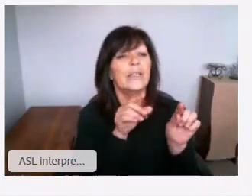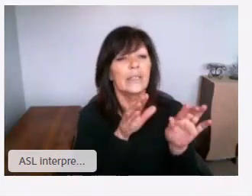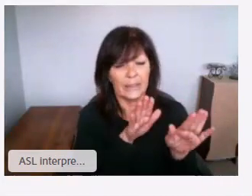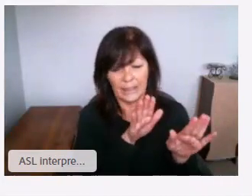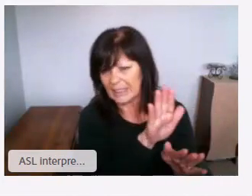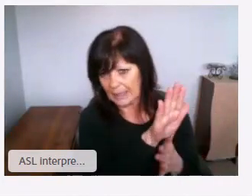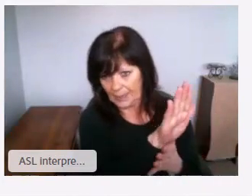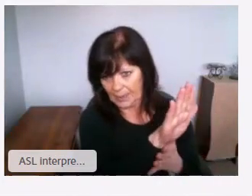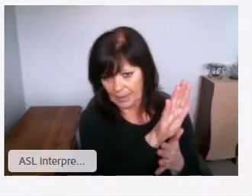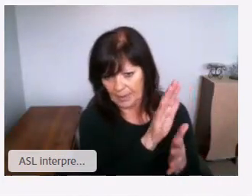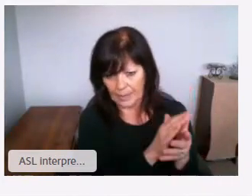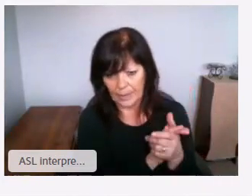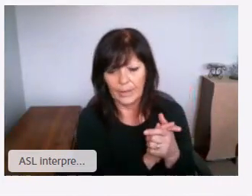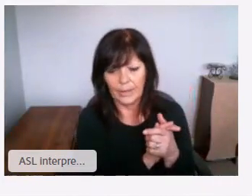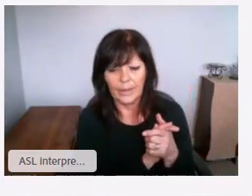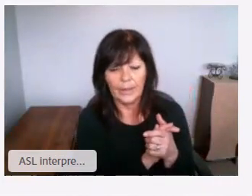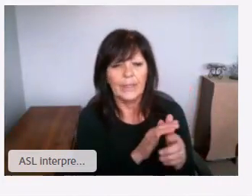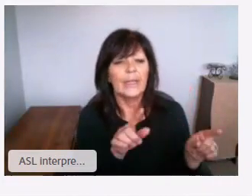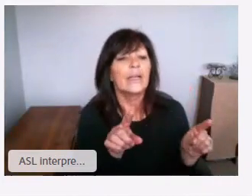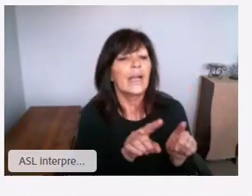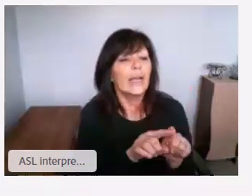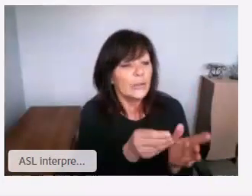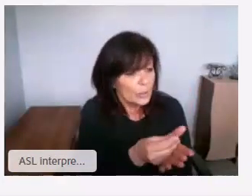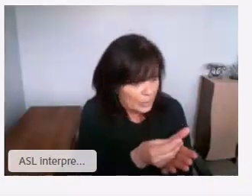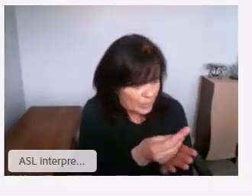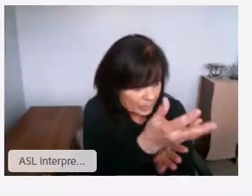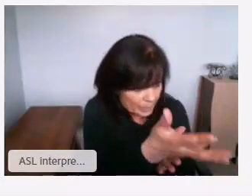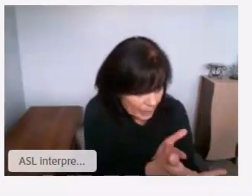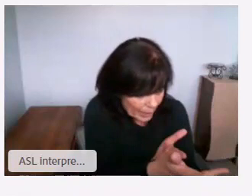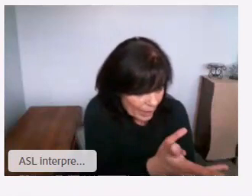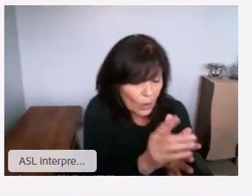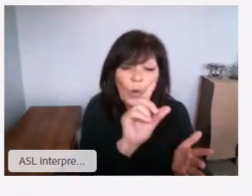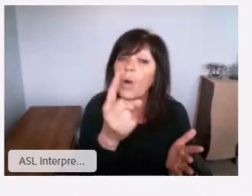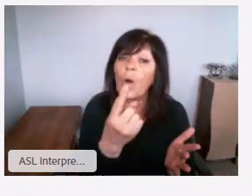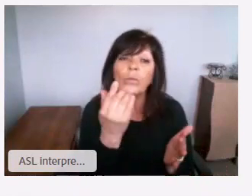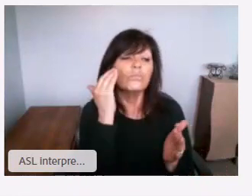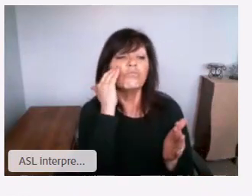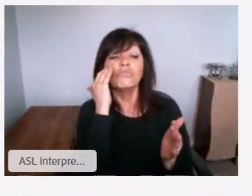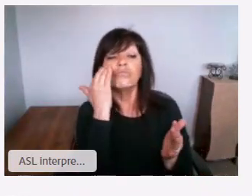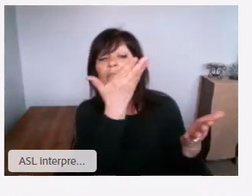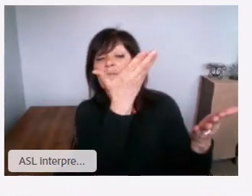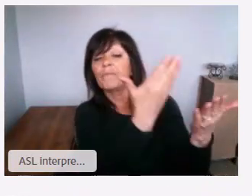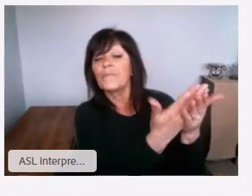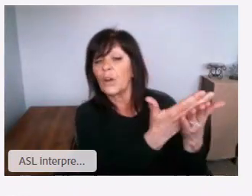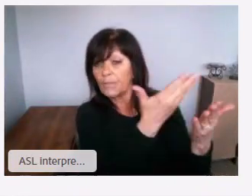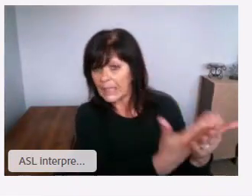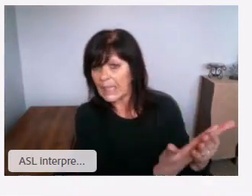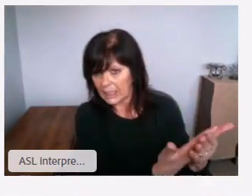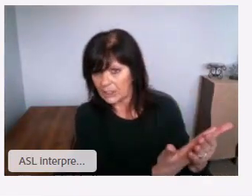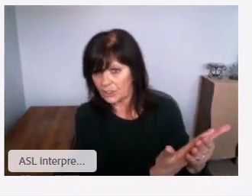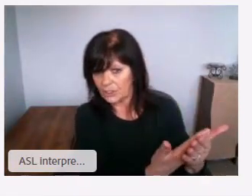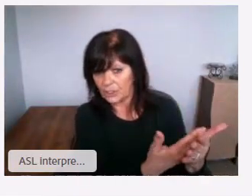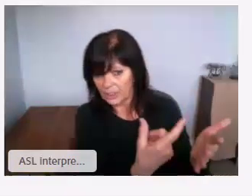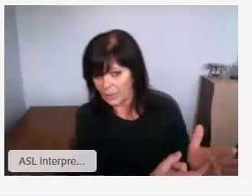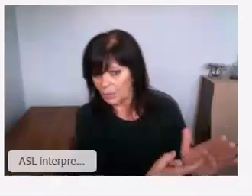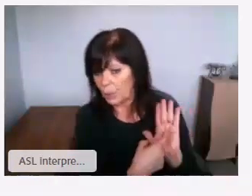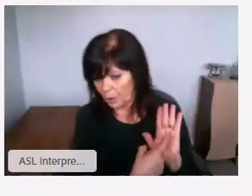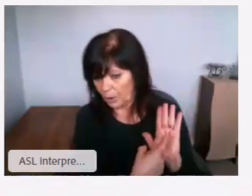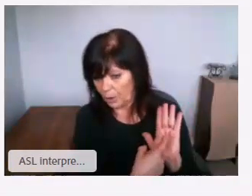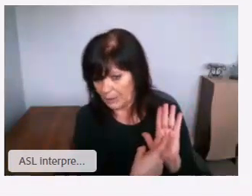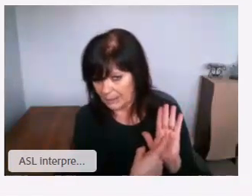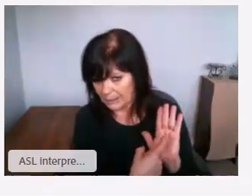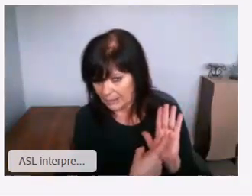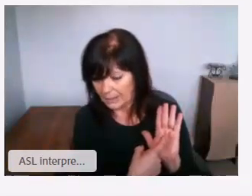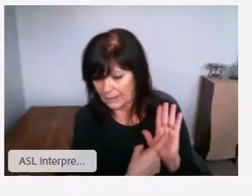So as the procuring entity, we are only privy to the verification of the requirements of those